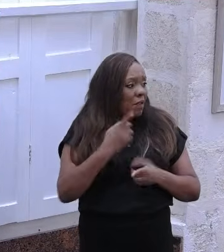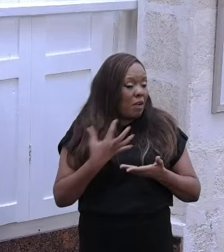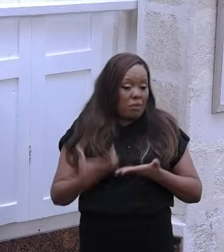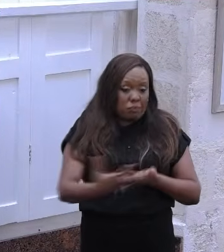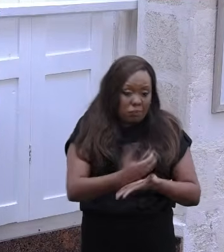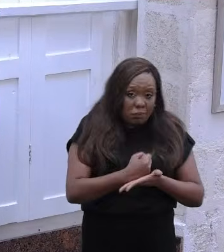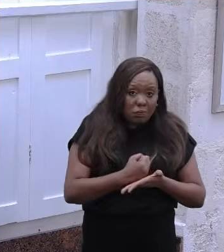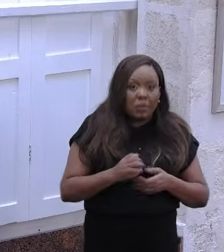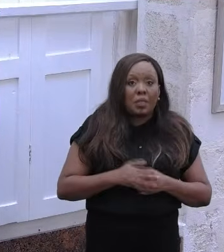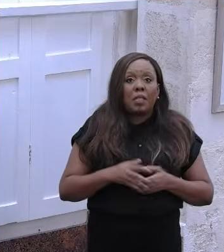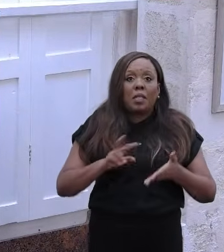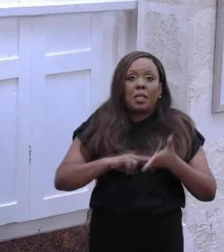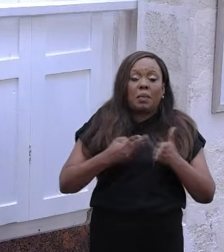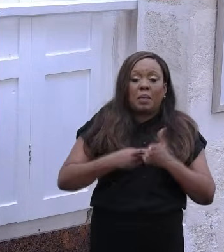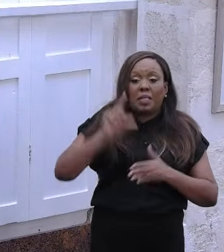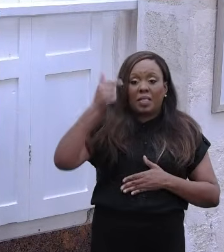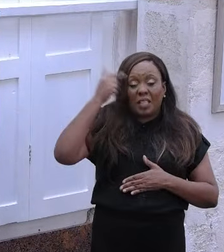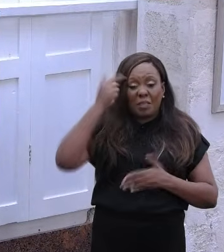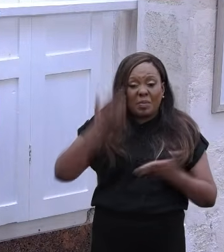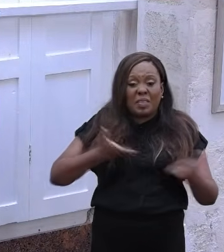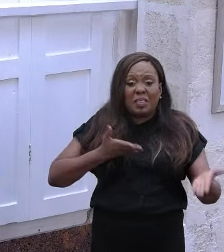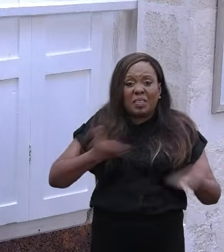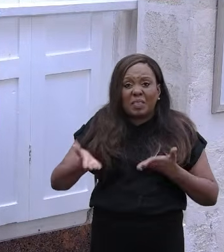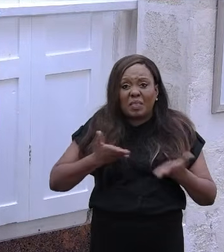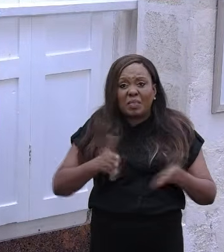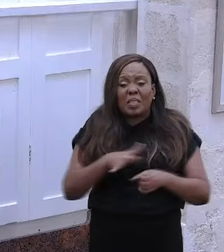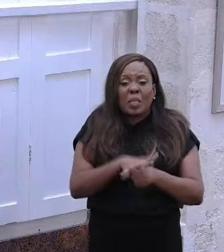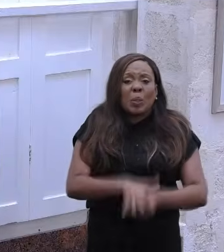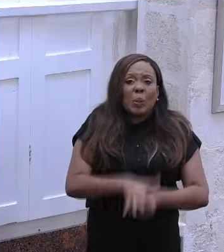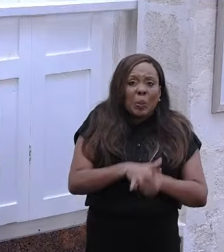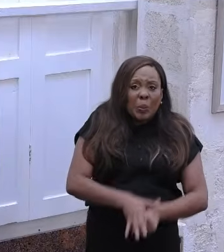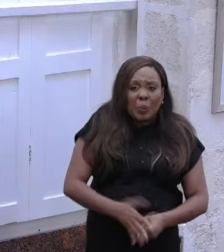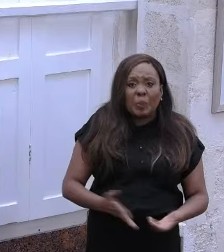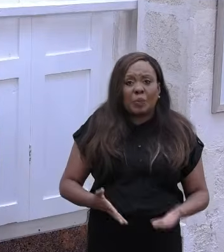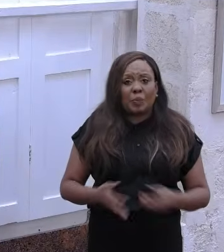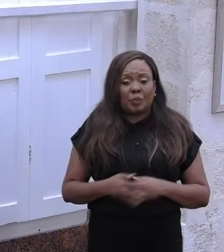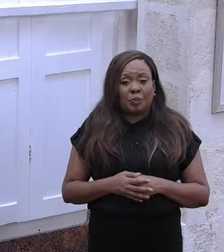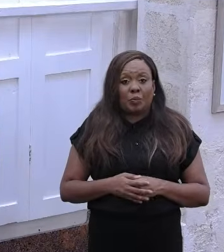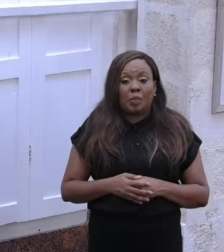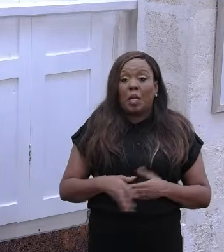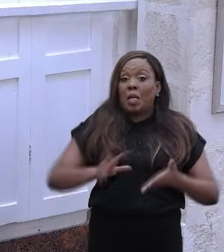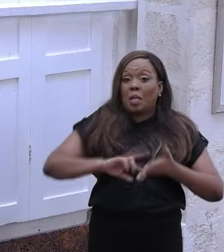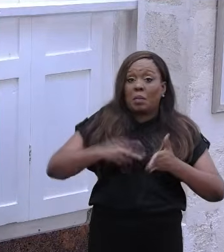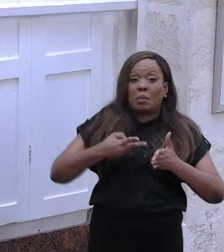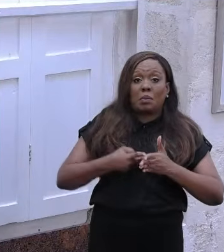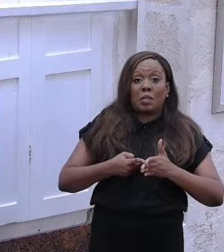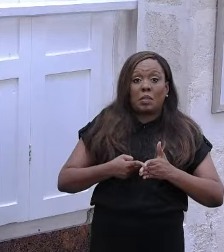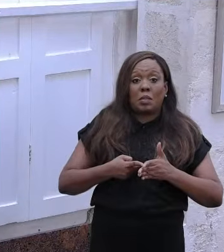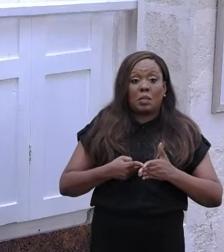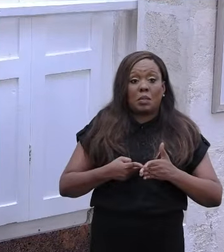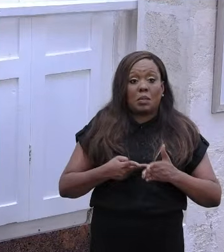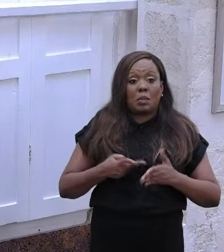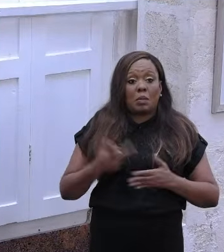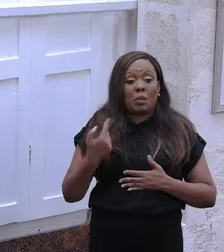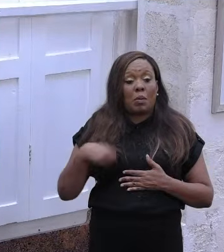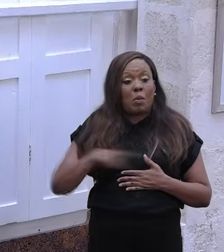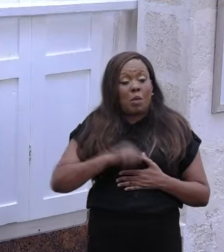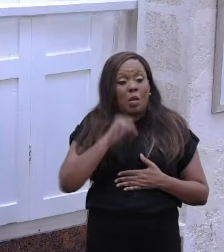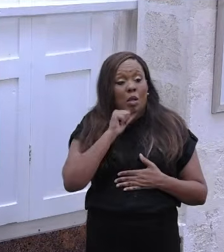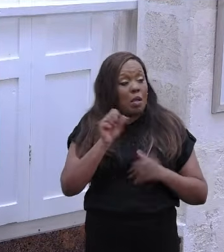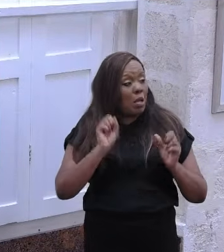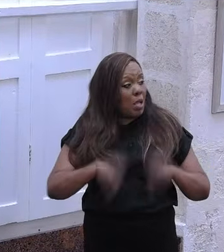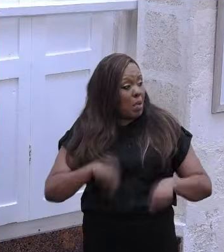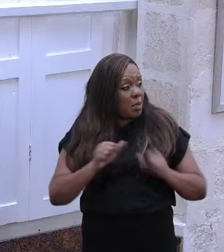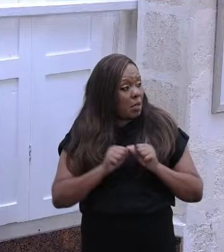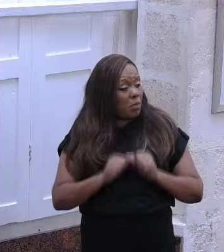the government services, etc. And the end result is that you will not be able to sustain the economy. And